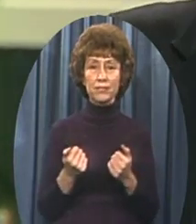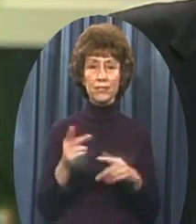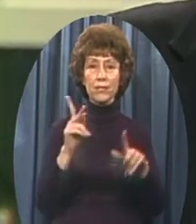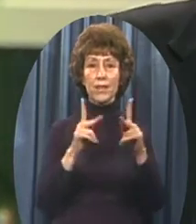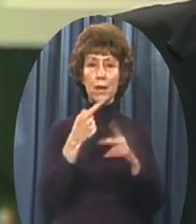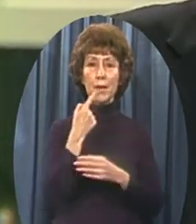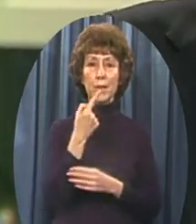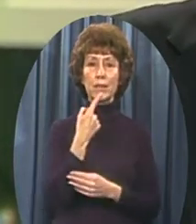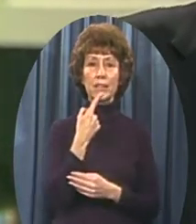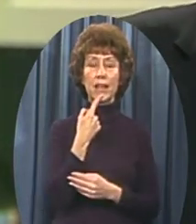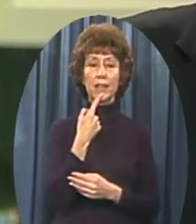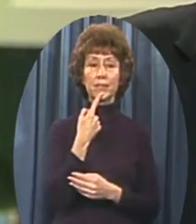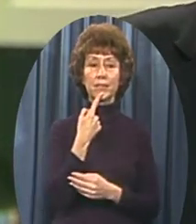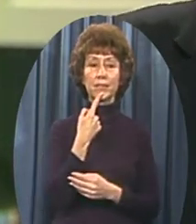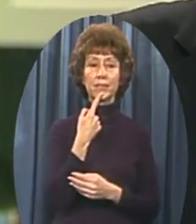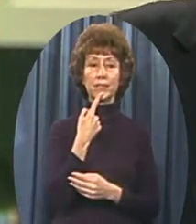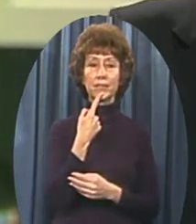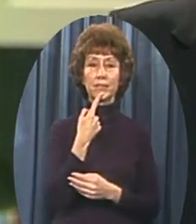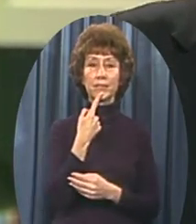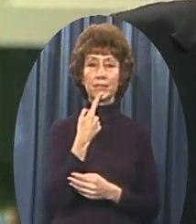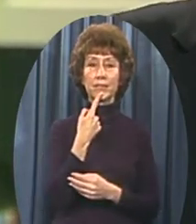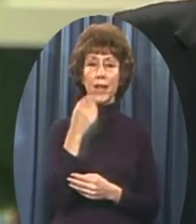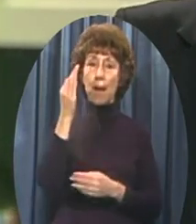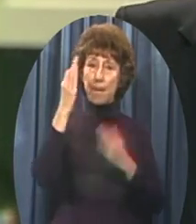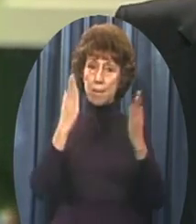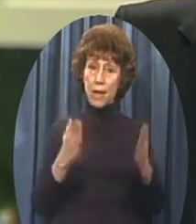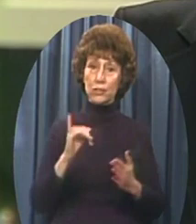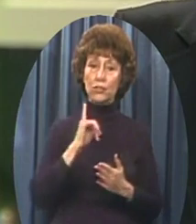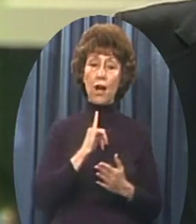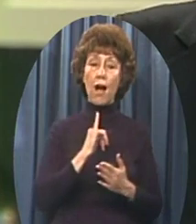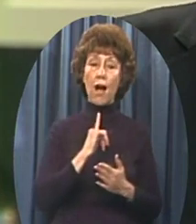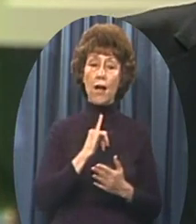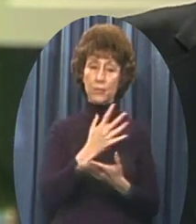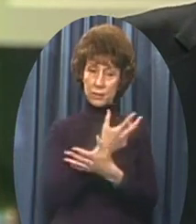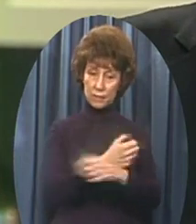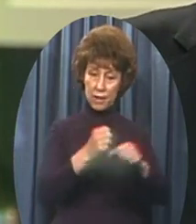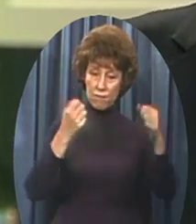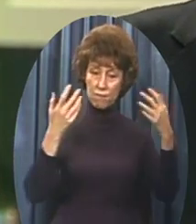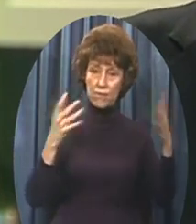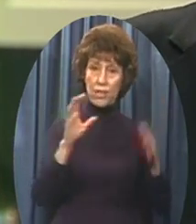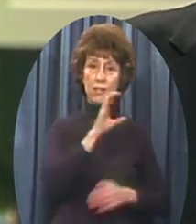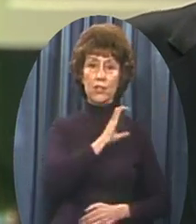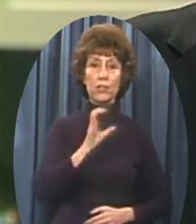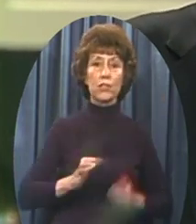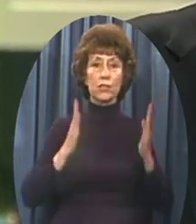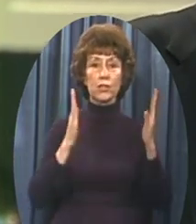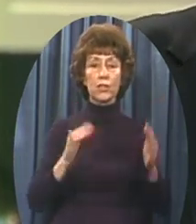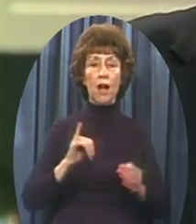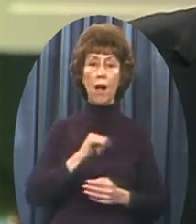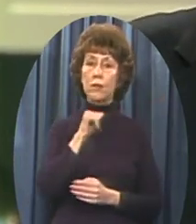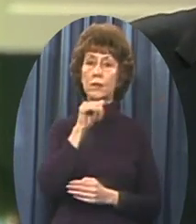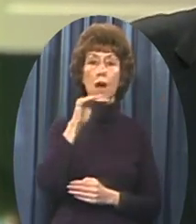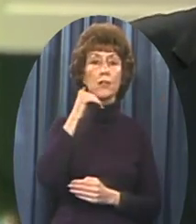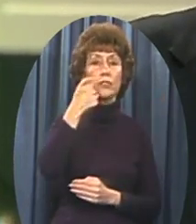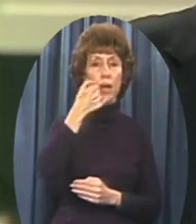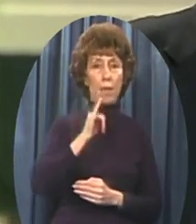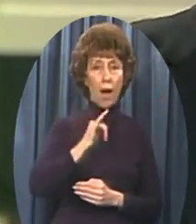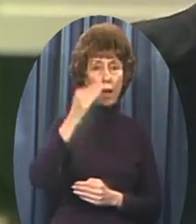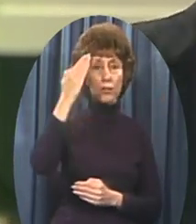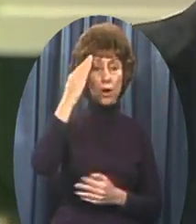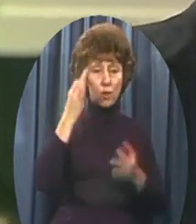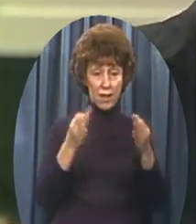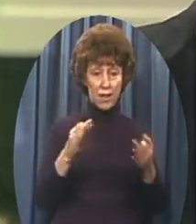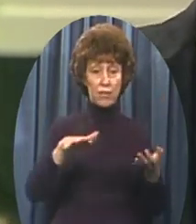I'm a Christian, I'm saved, I know it. I thank God for it. I'm not ashamed to say so. If I die today, I'm as sure for heaven as if I were already